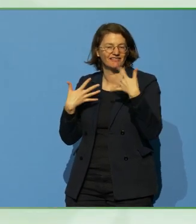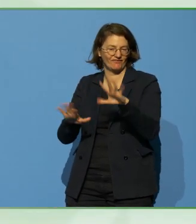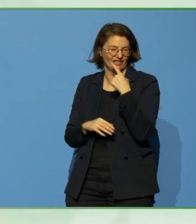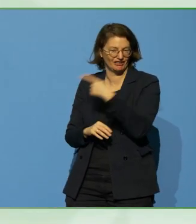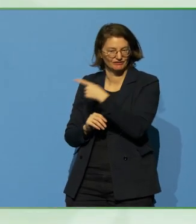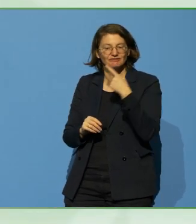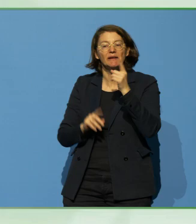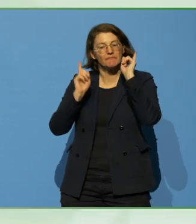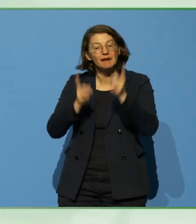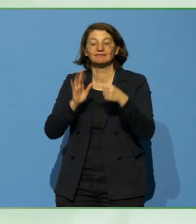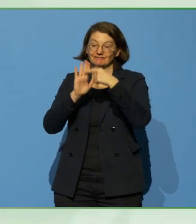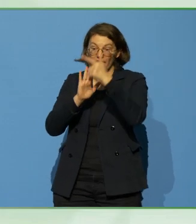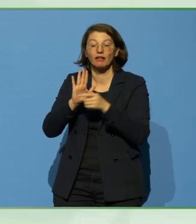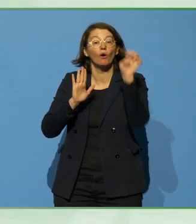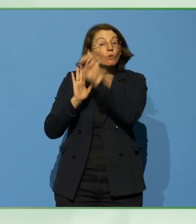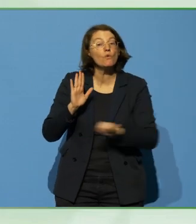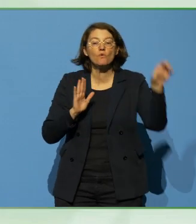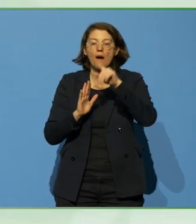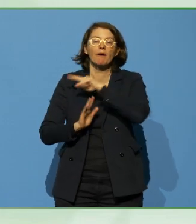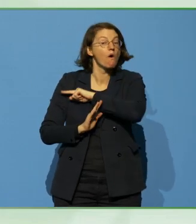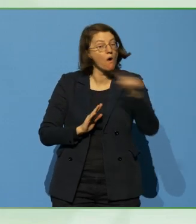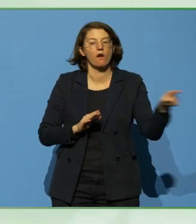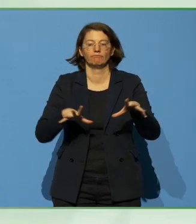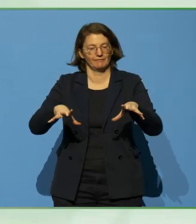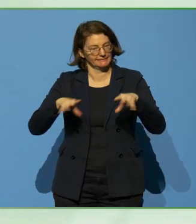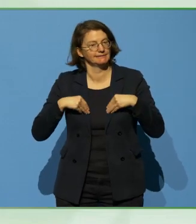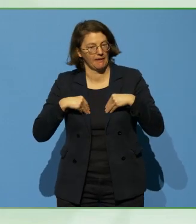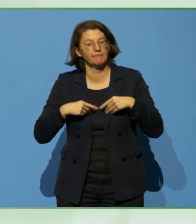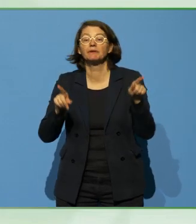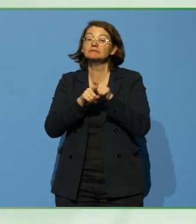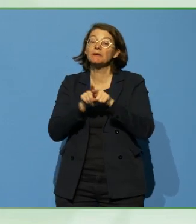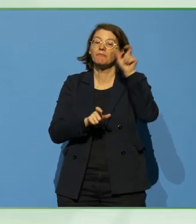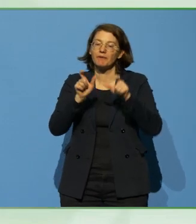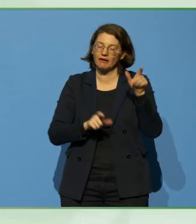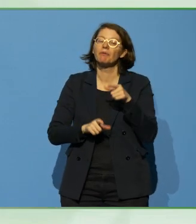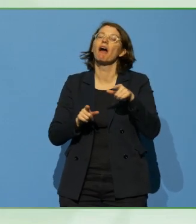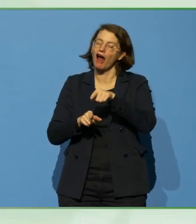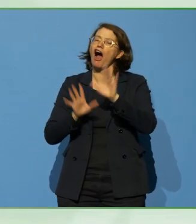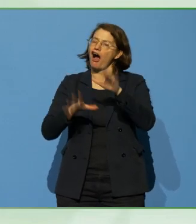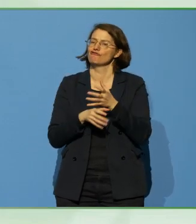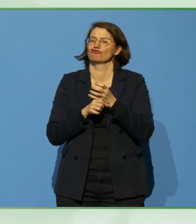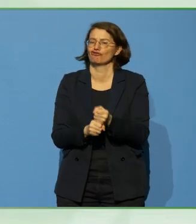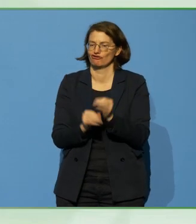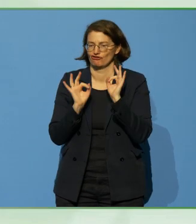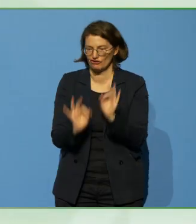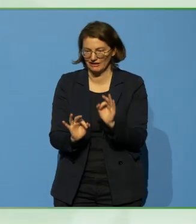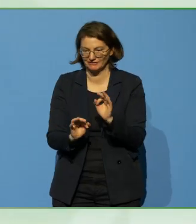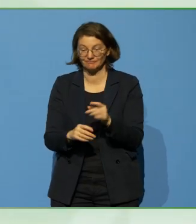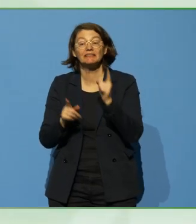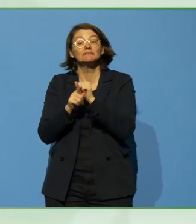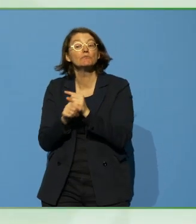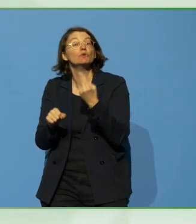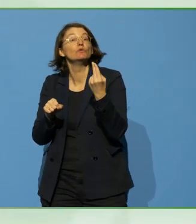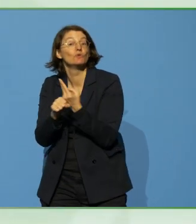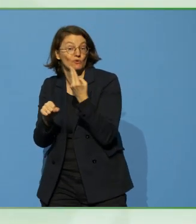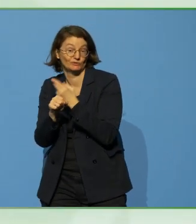to have a good customer journey, if you want to. And maybe a last point also, and it has been